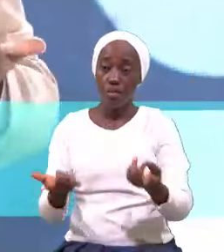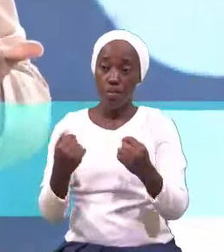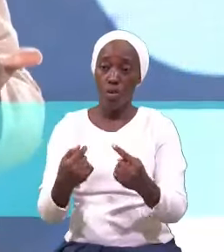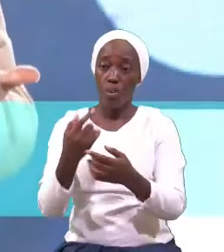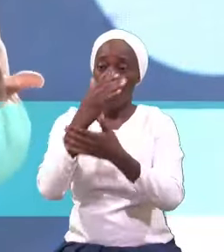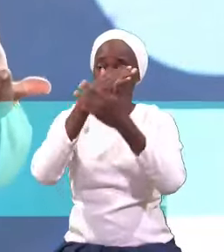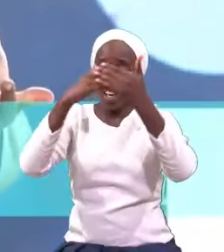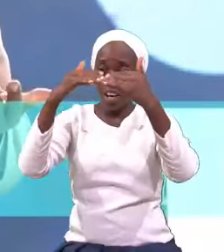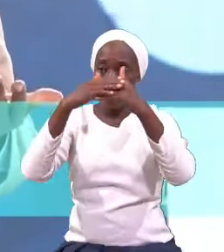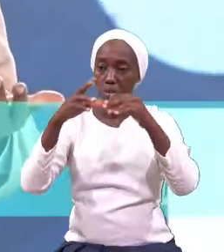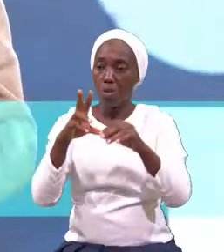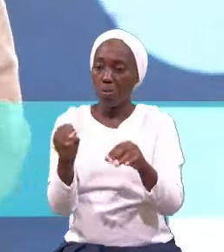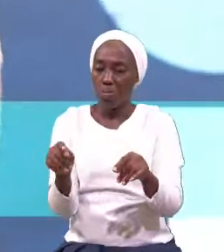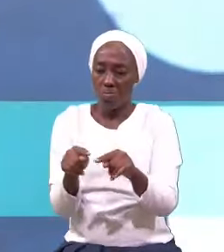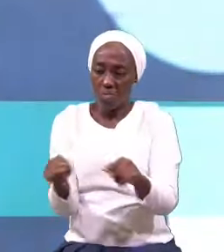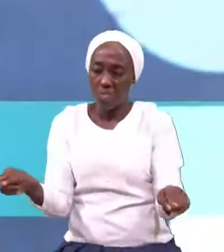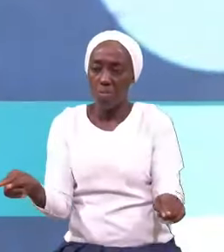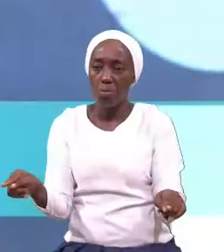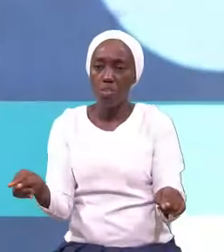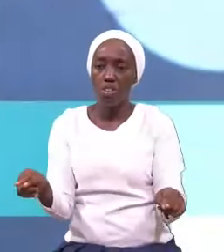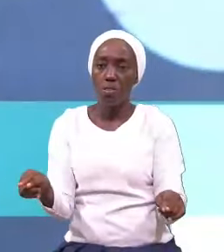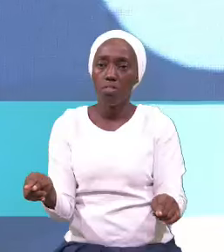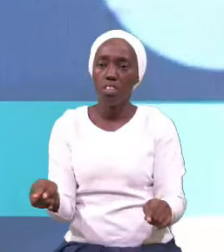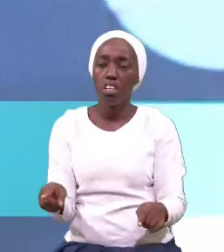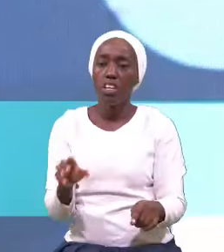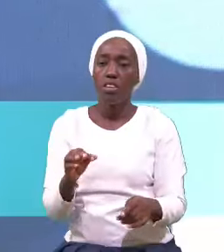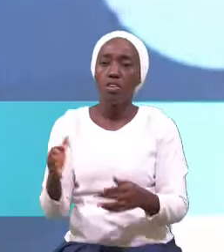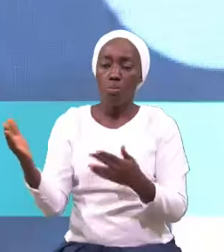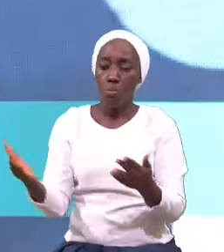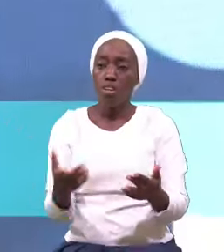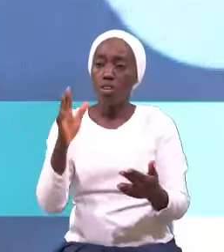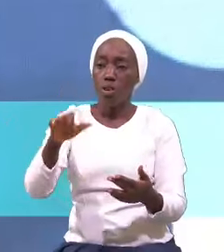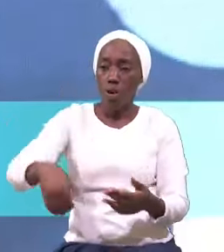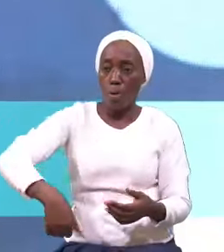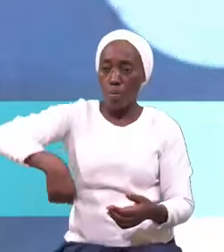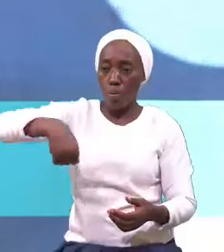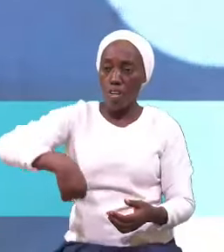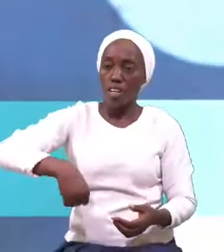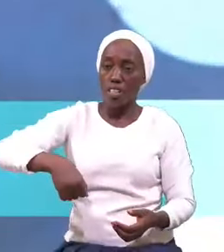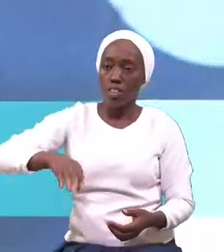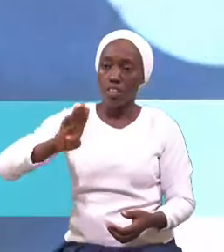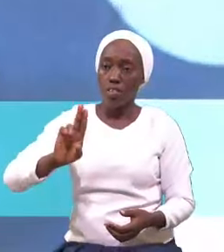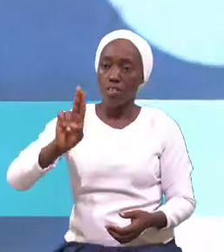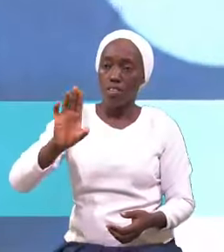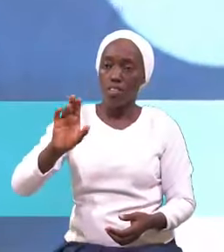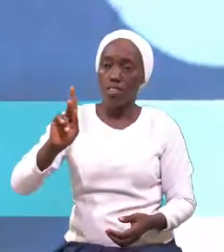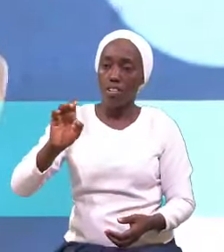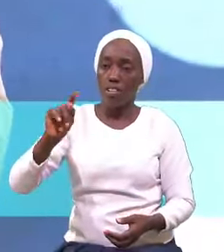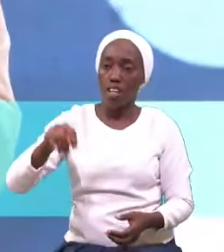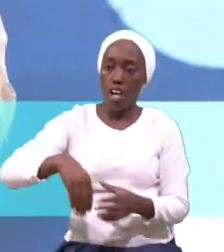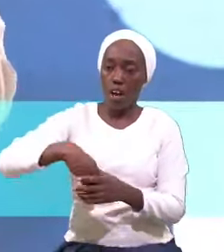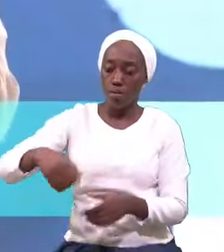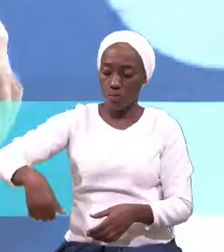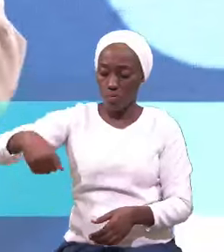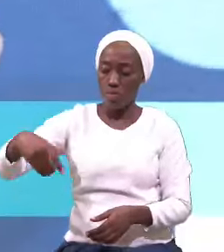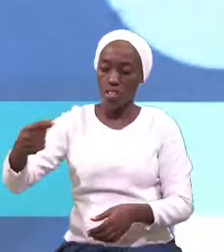no discrimination. If you bring your bucket out, if you bring your drum out, the rain